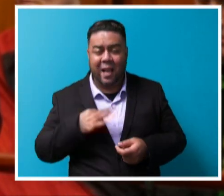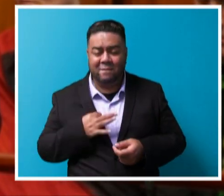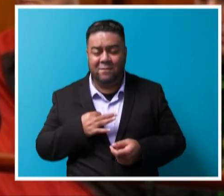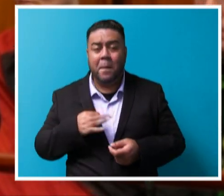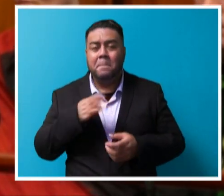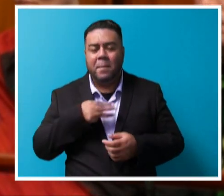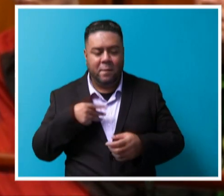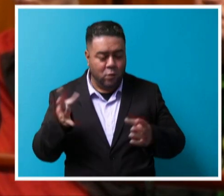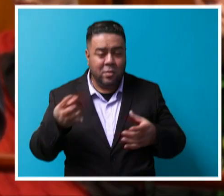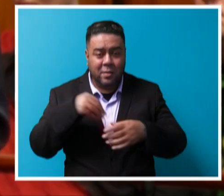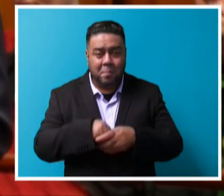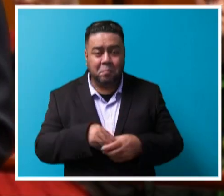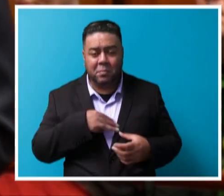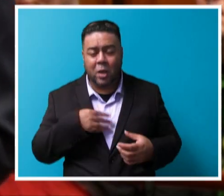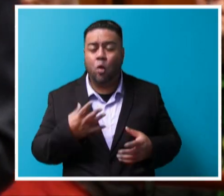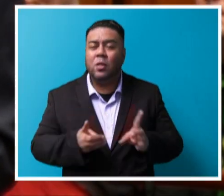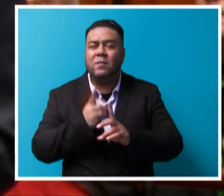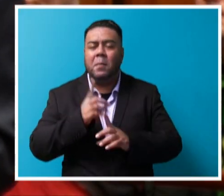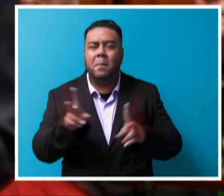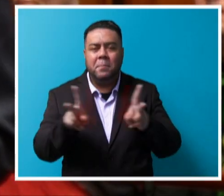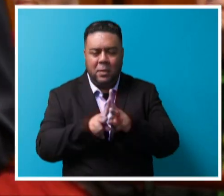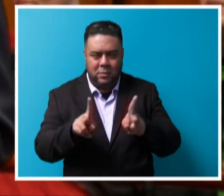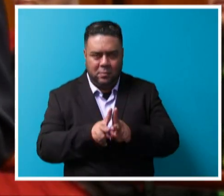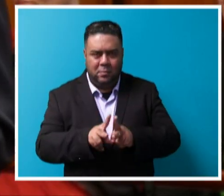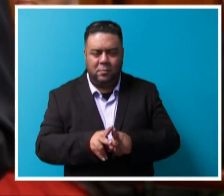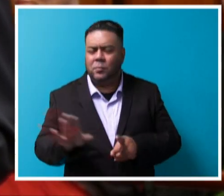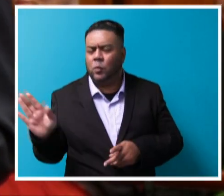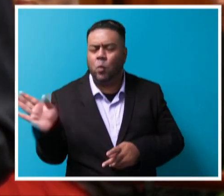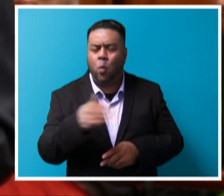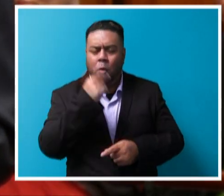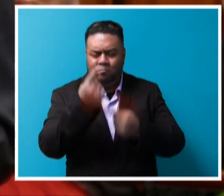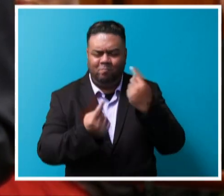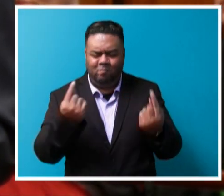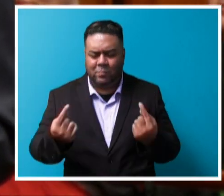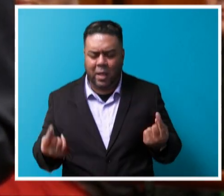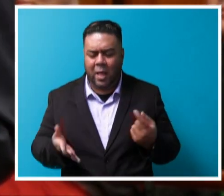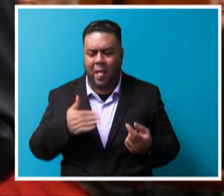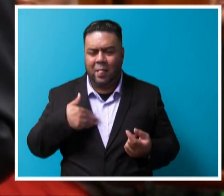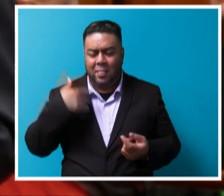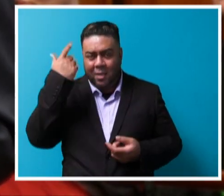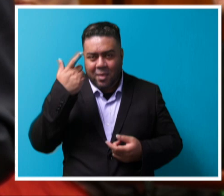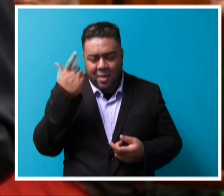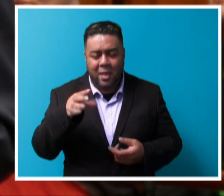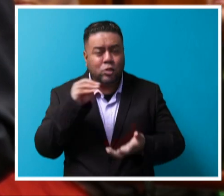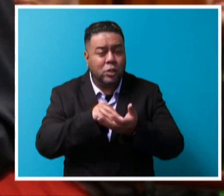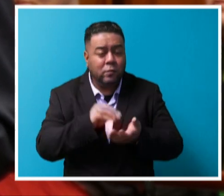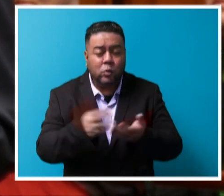ministry, our development partners, every healthcare professional serving throughout Fiji.